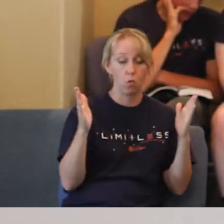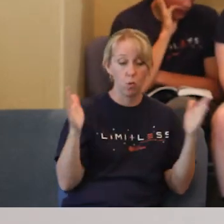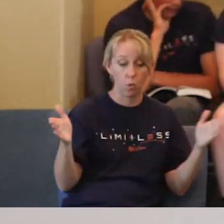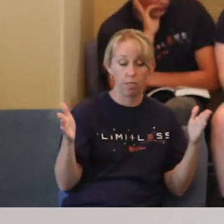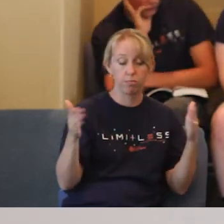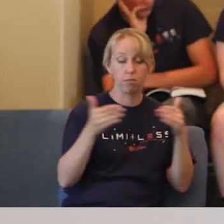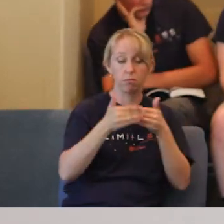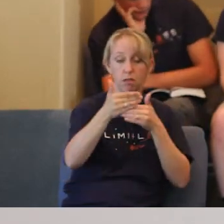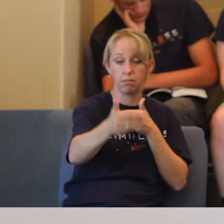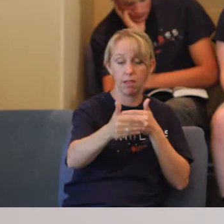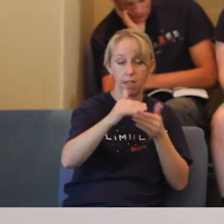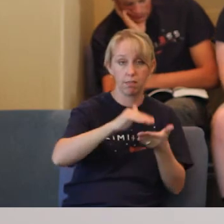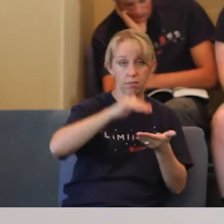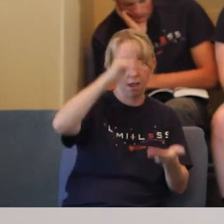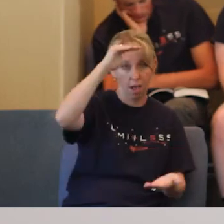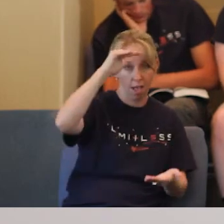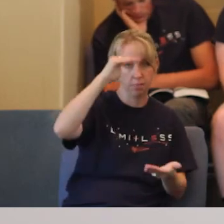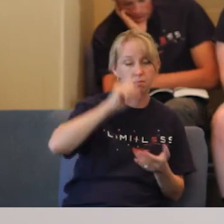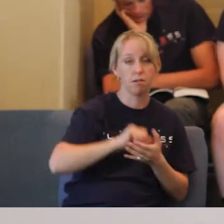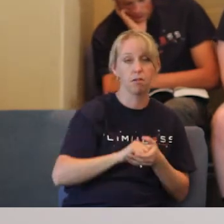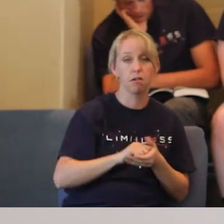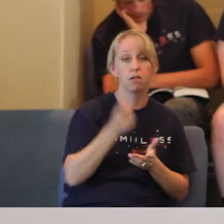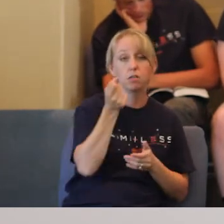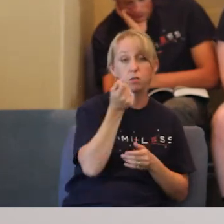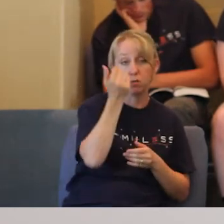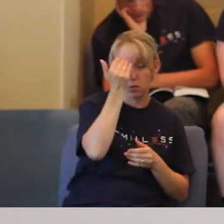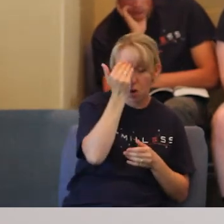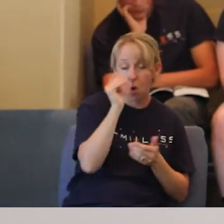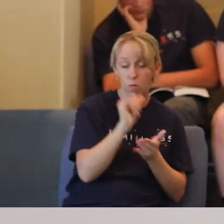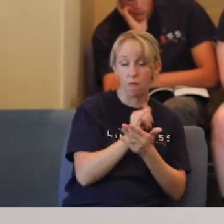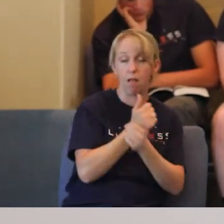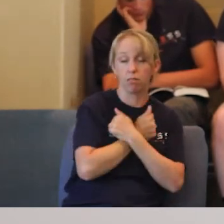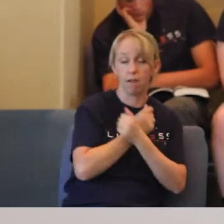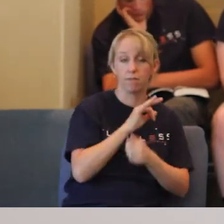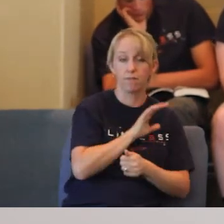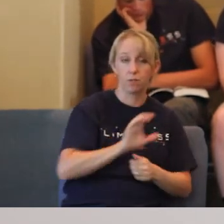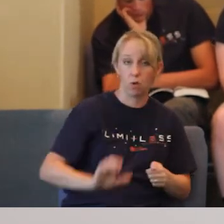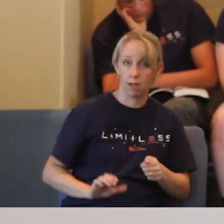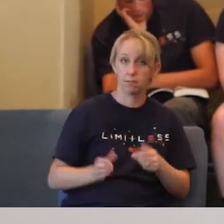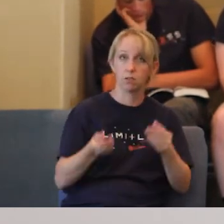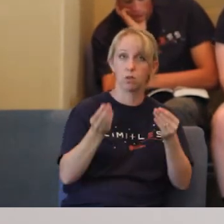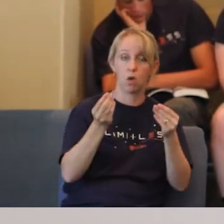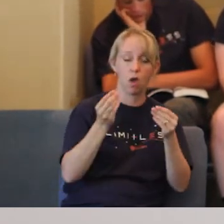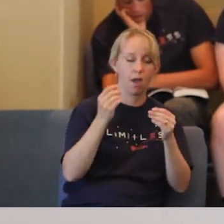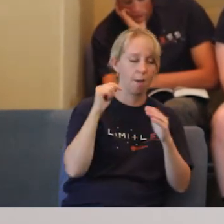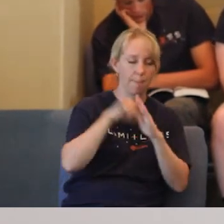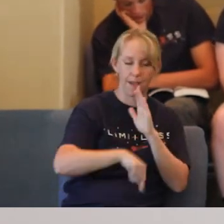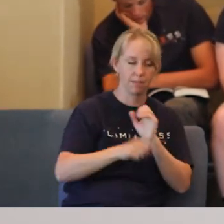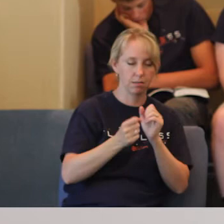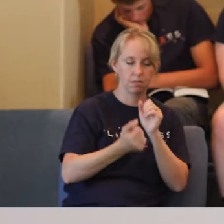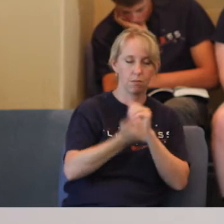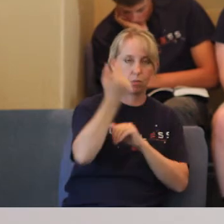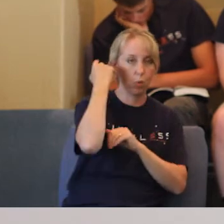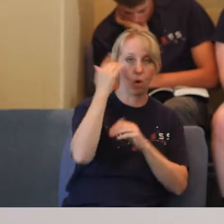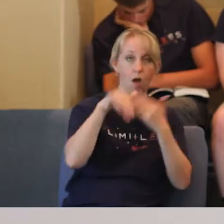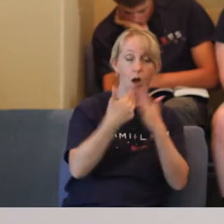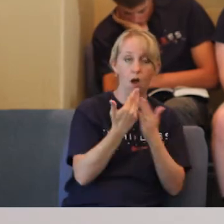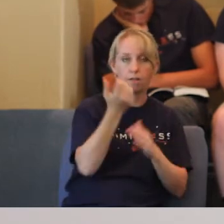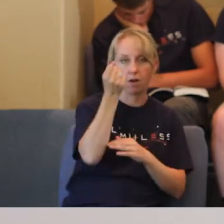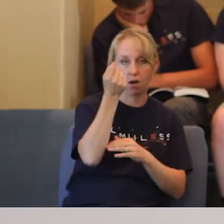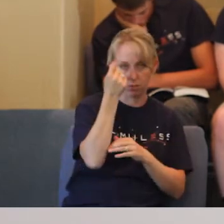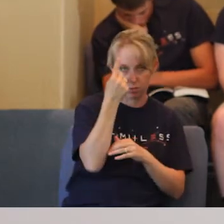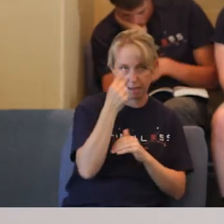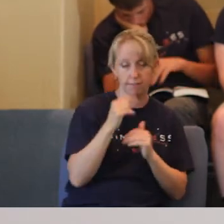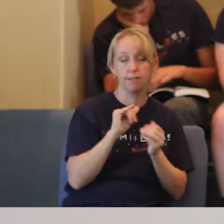the love of Christ, which passes knowledge, that you may be filled with all fullness of God. Now to him who is able